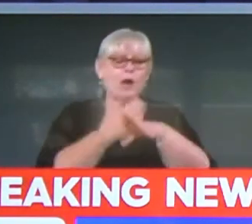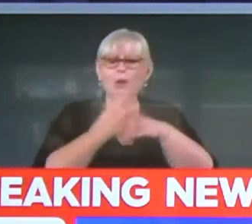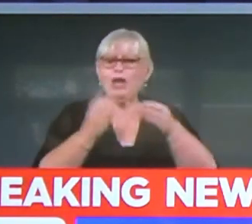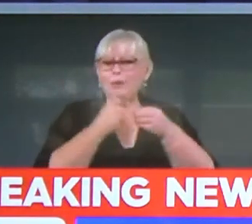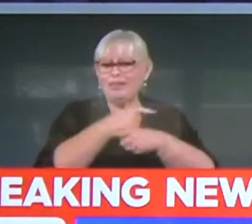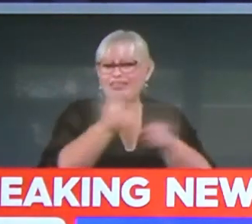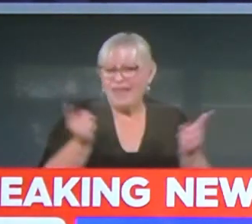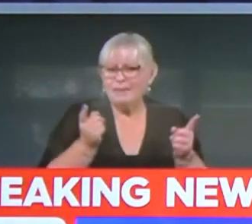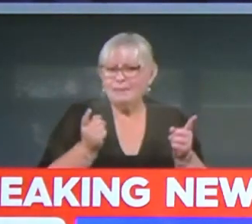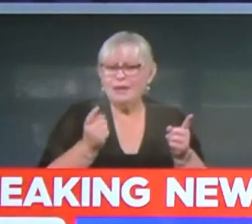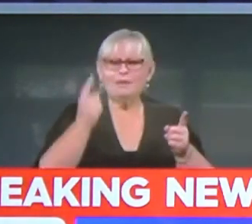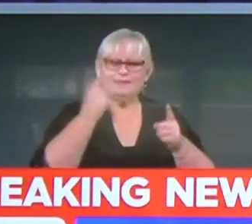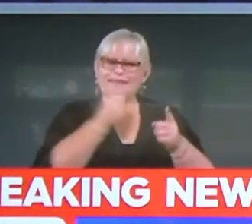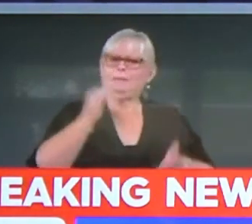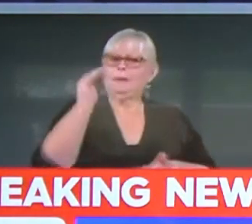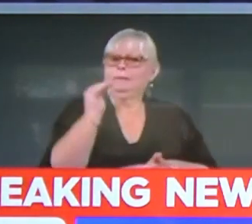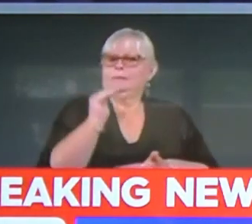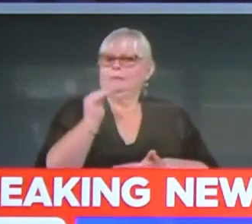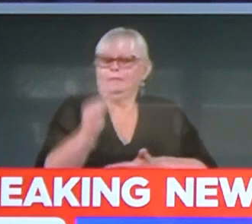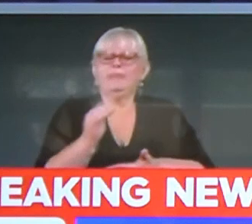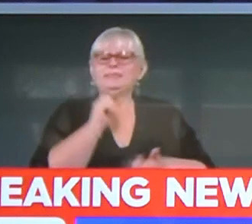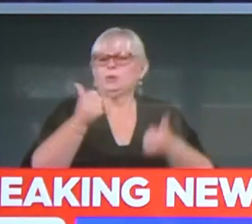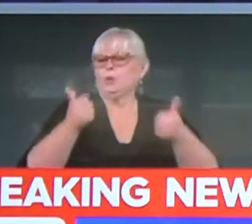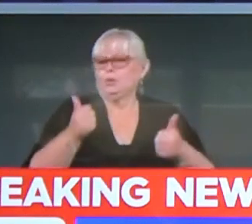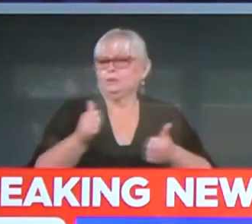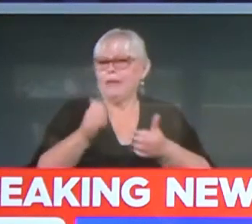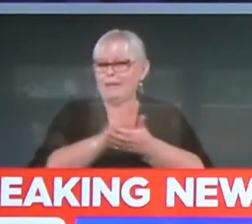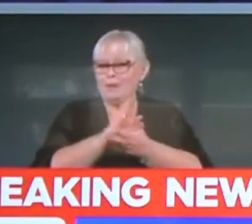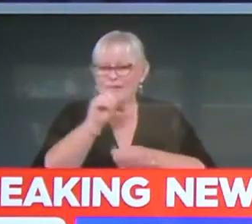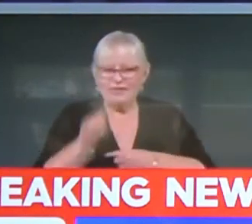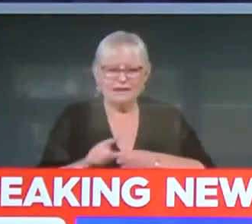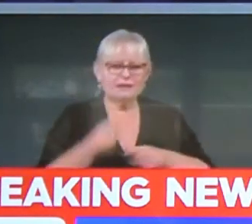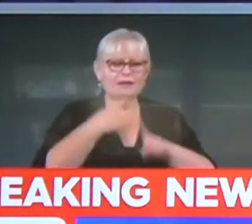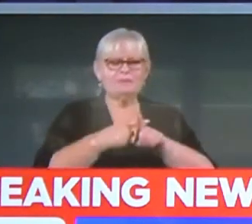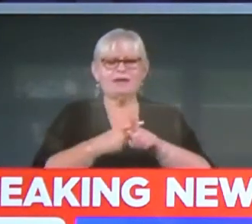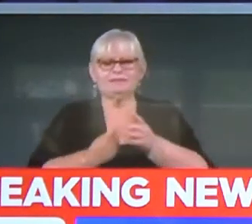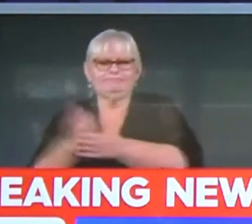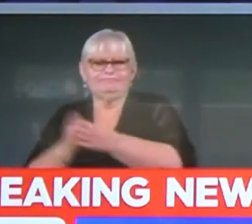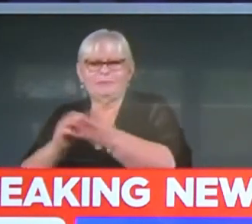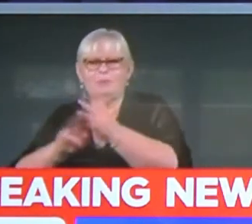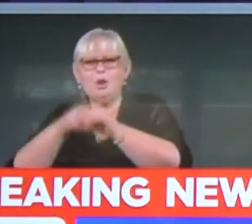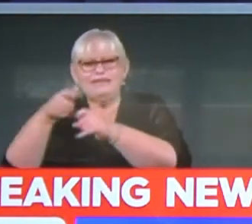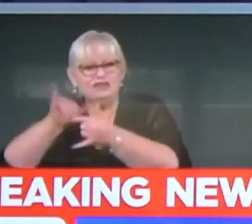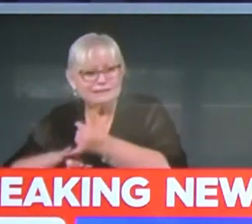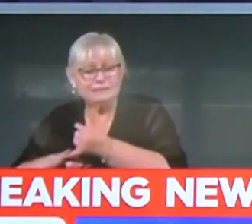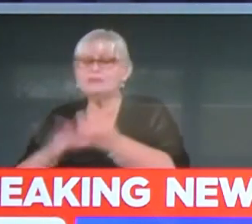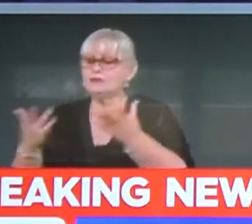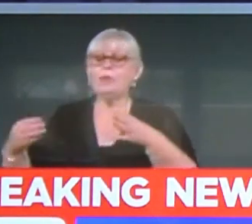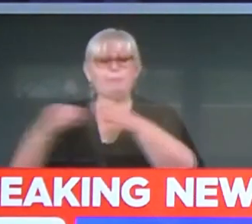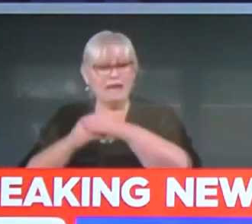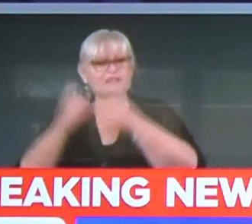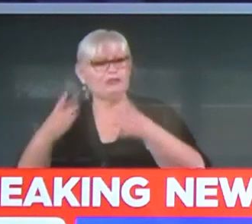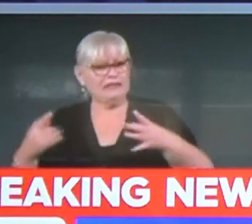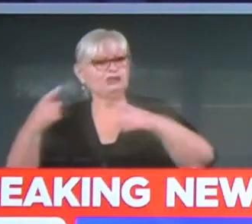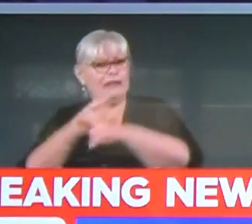already seen some concessions on that, which we welcome. On top of that, it's mortgage relief, which you've seen the banks already move on,